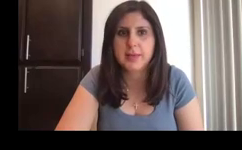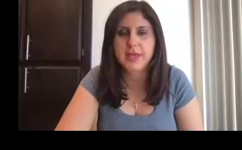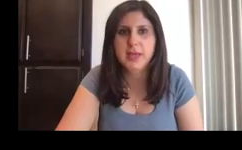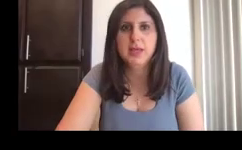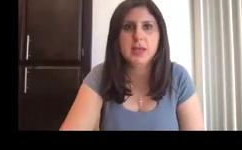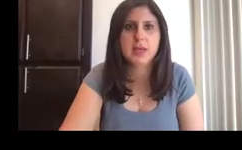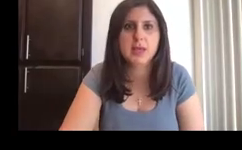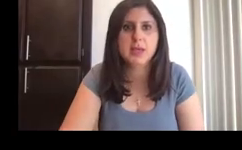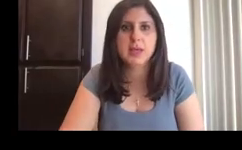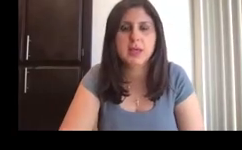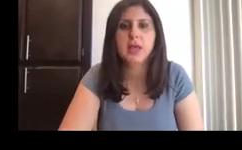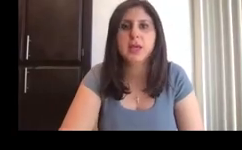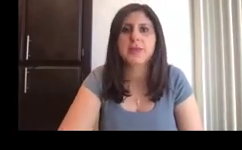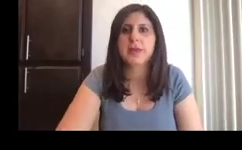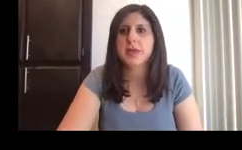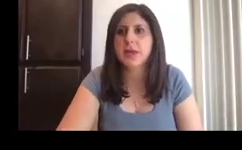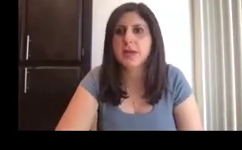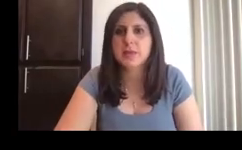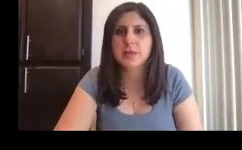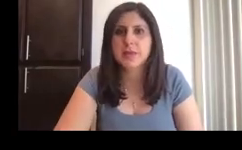Okay, let me